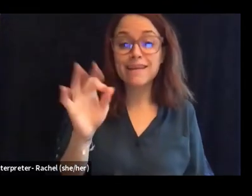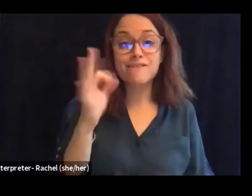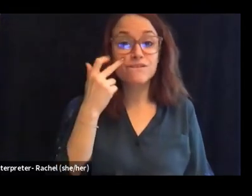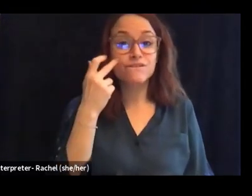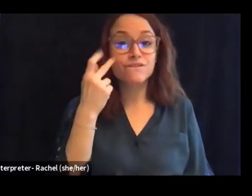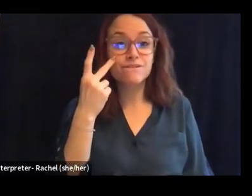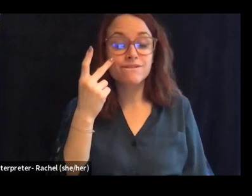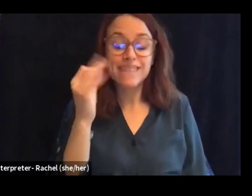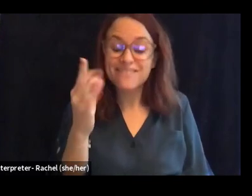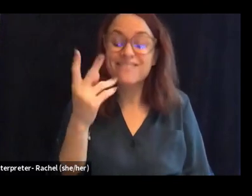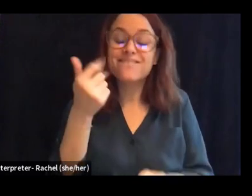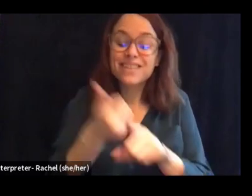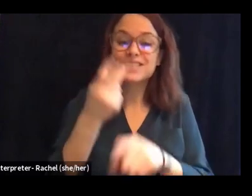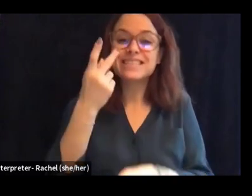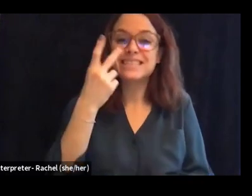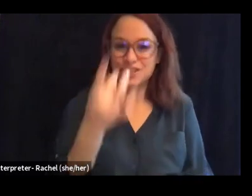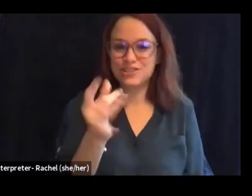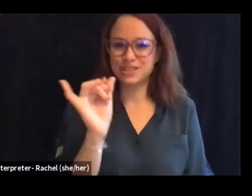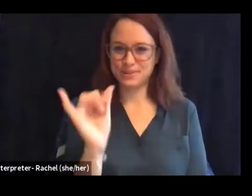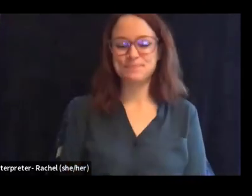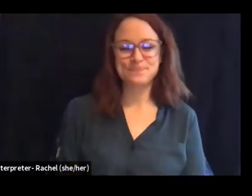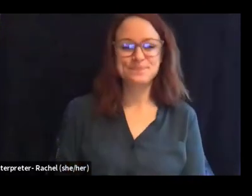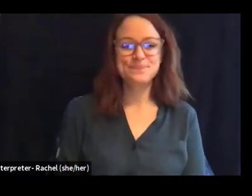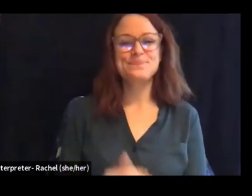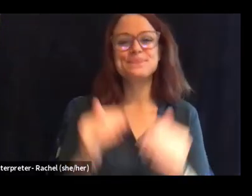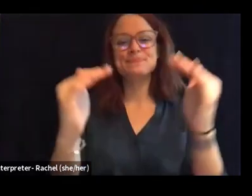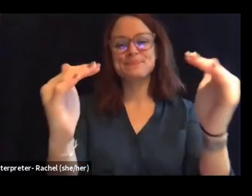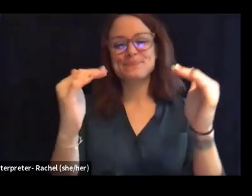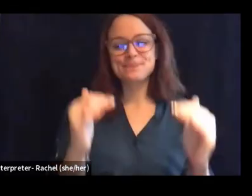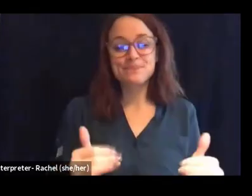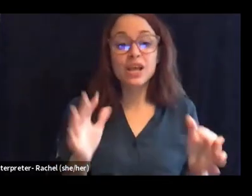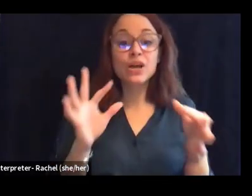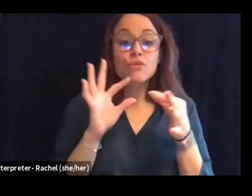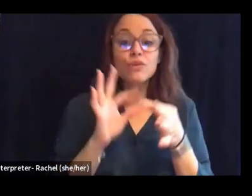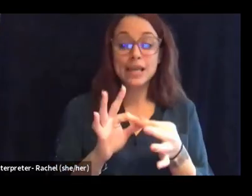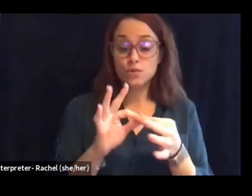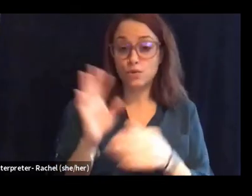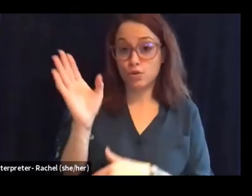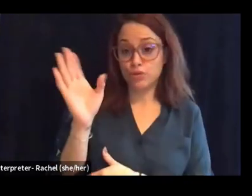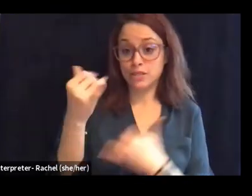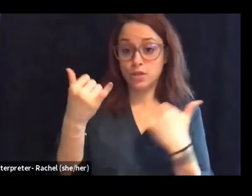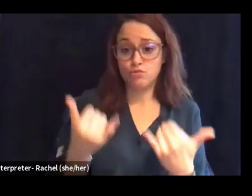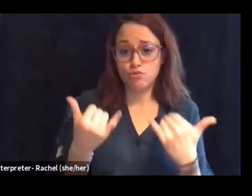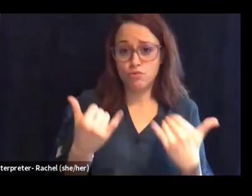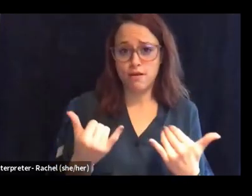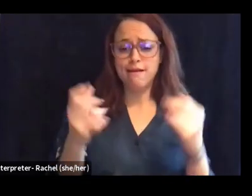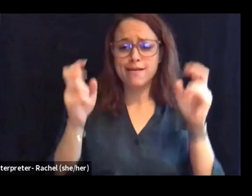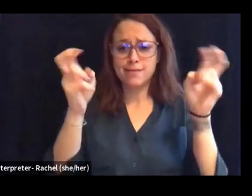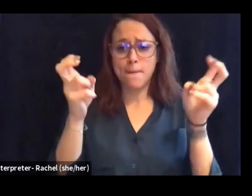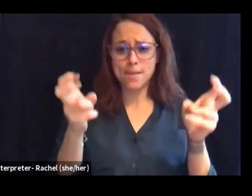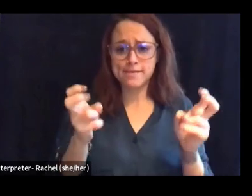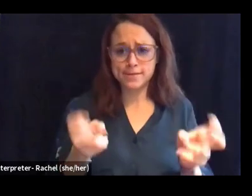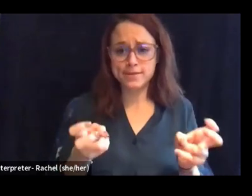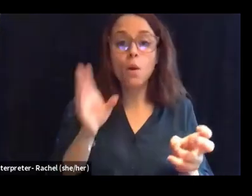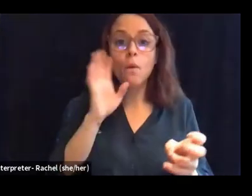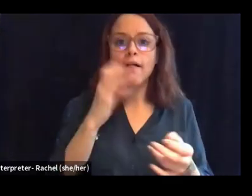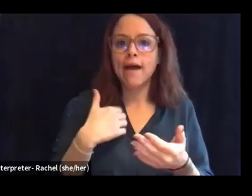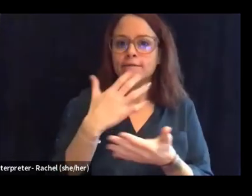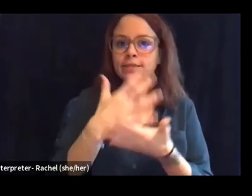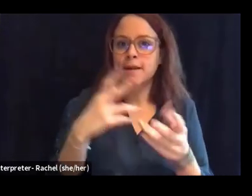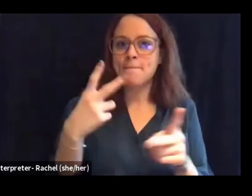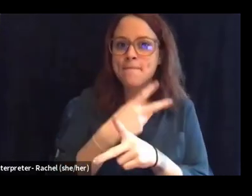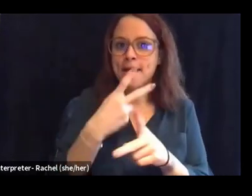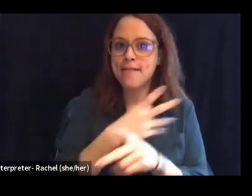a background on SCORE. In terms of the presentation today, we're going to be doing some math. Don't worry, it's not